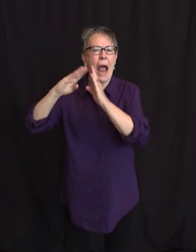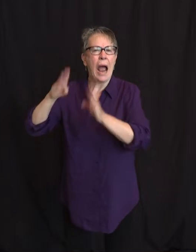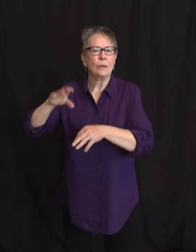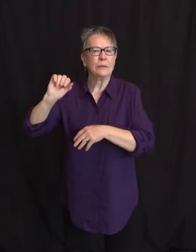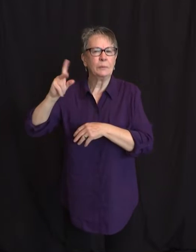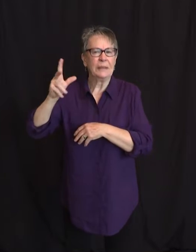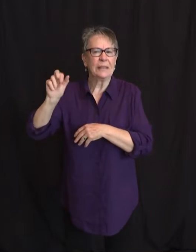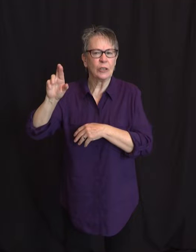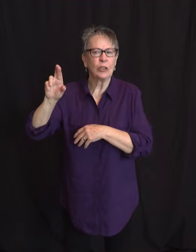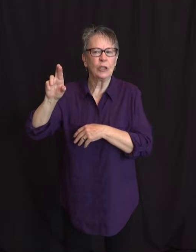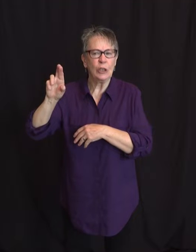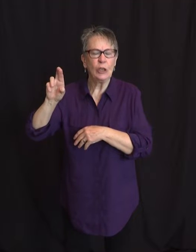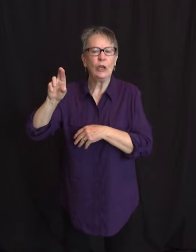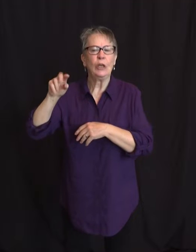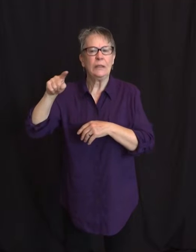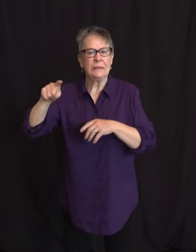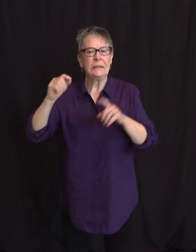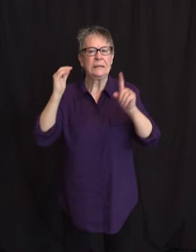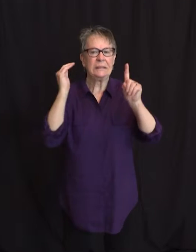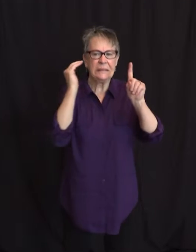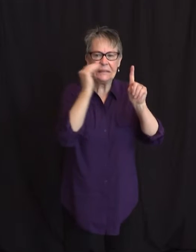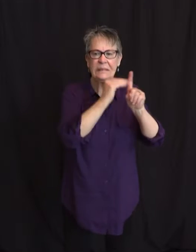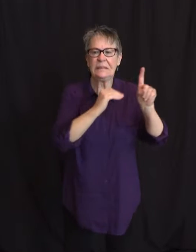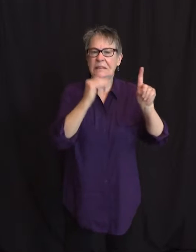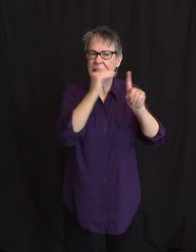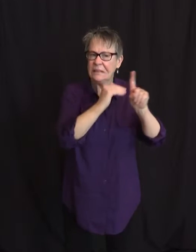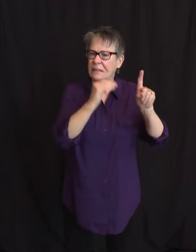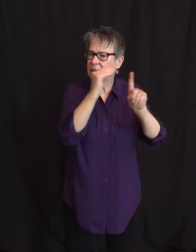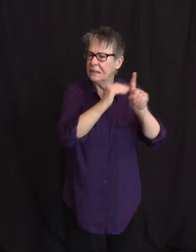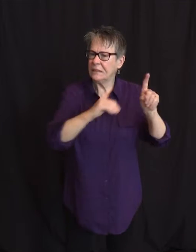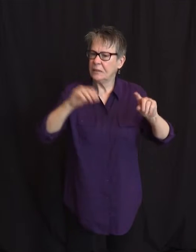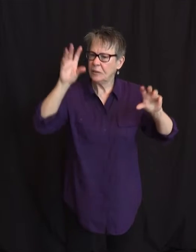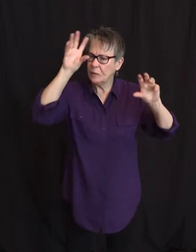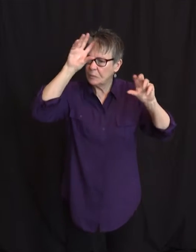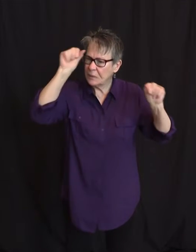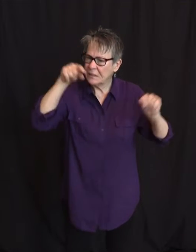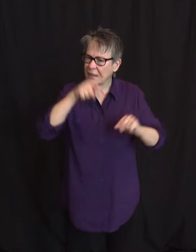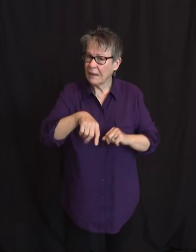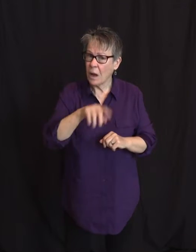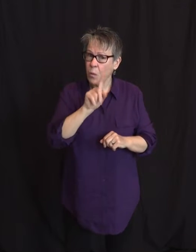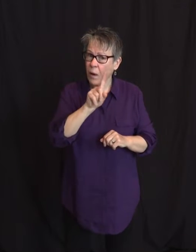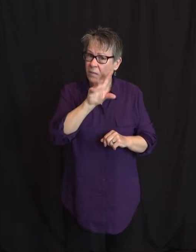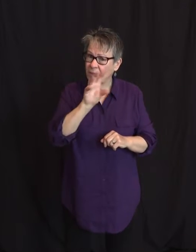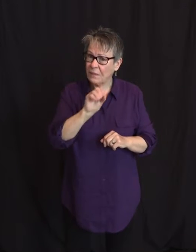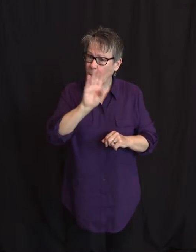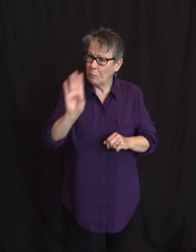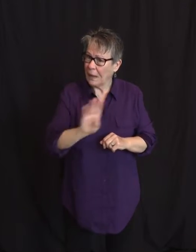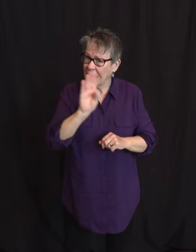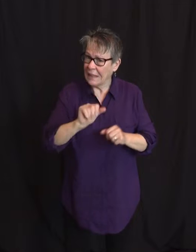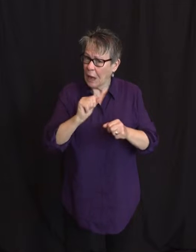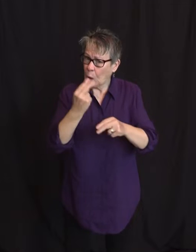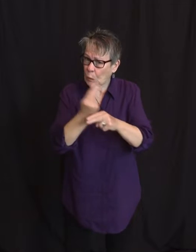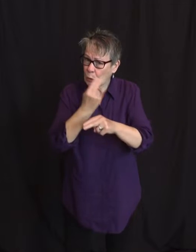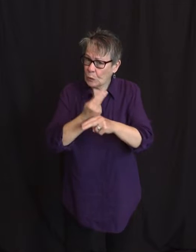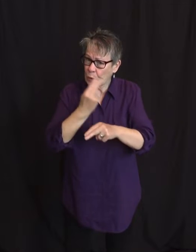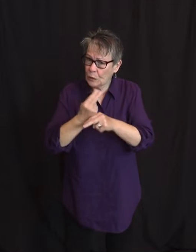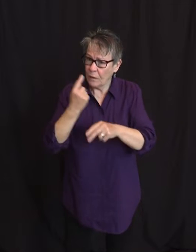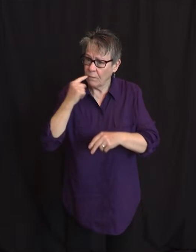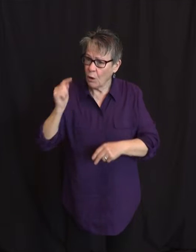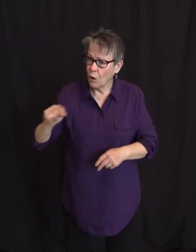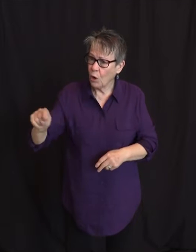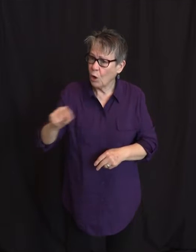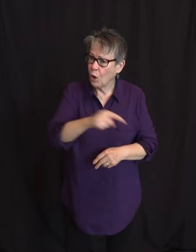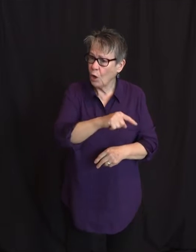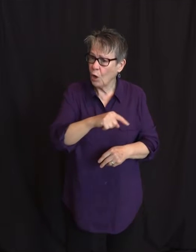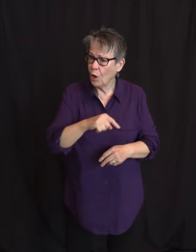that that first $150 billion is freed up. Right now, as I think we've heard from the governor, a lot of that money is not usable by the